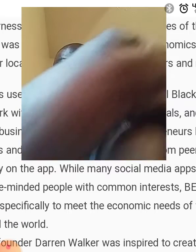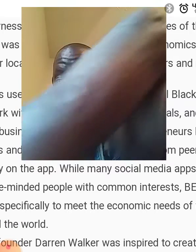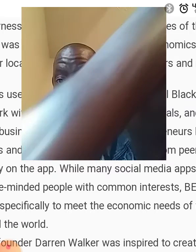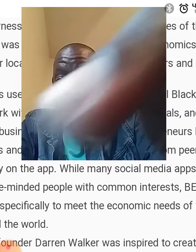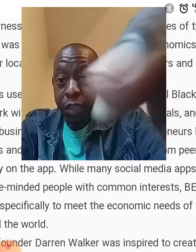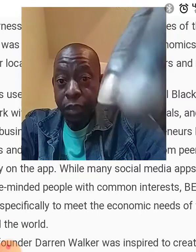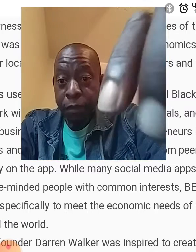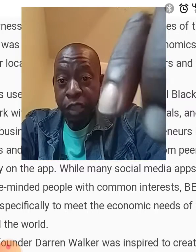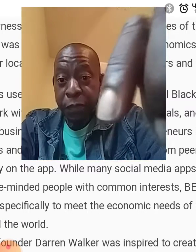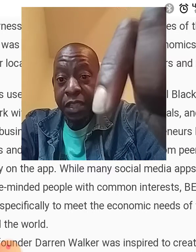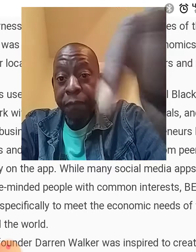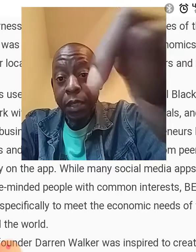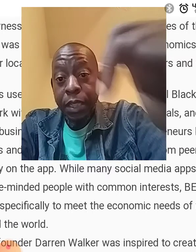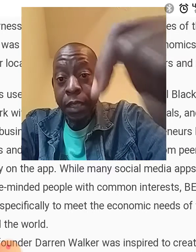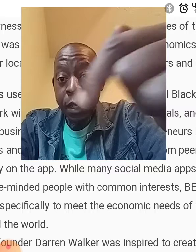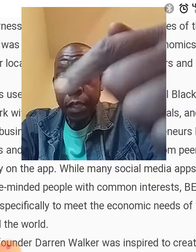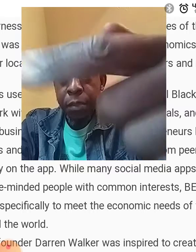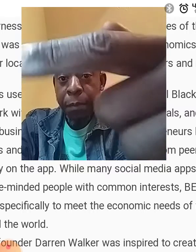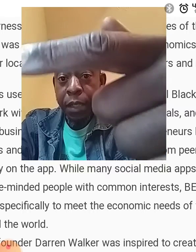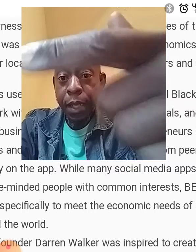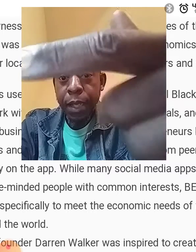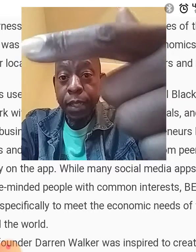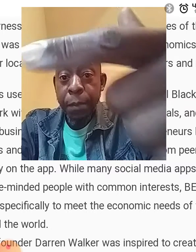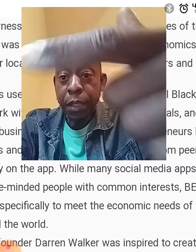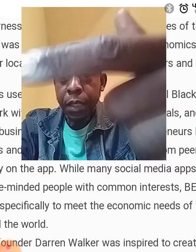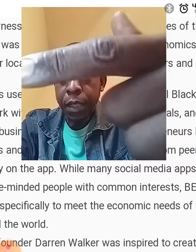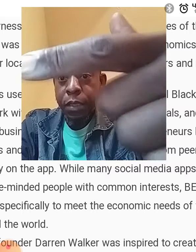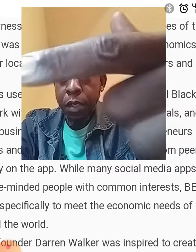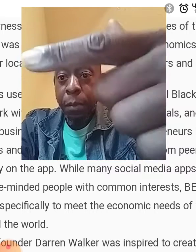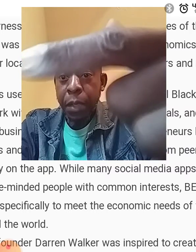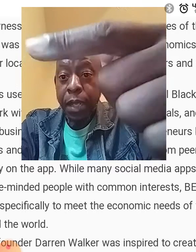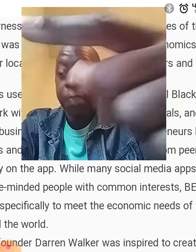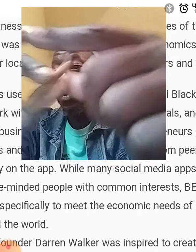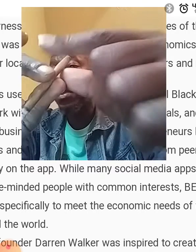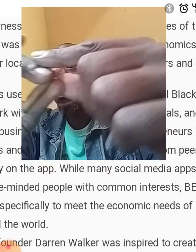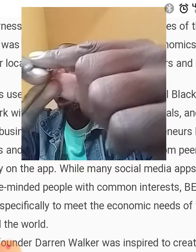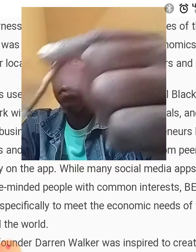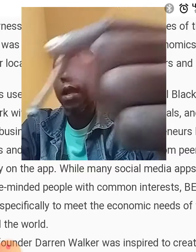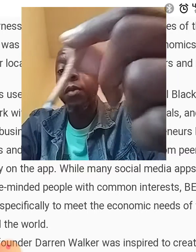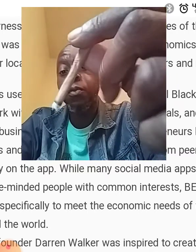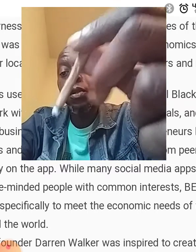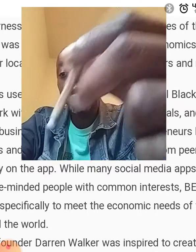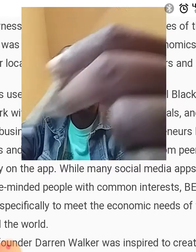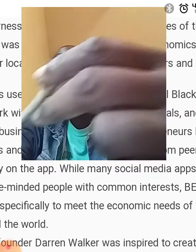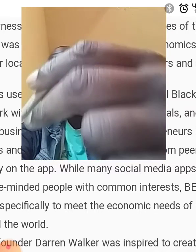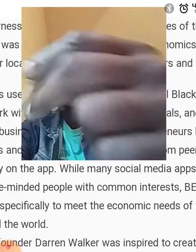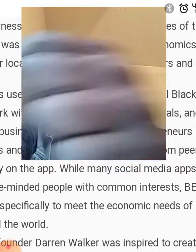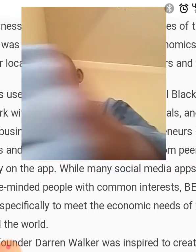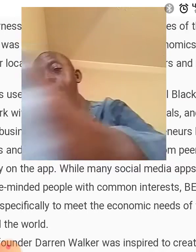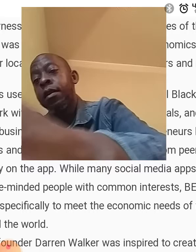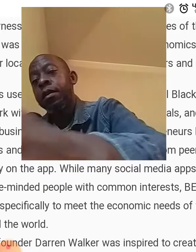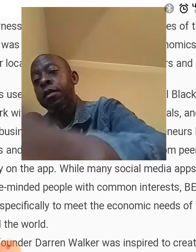designed specifically to meet the economic needs of the Black community around the world. So